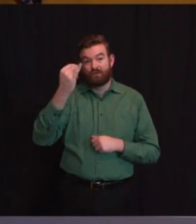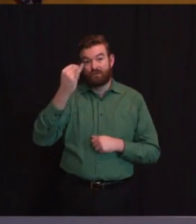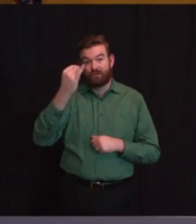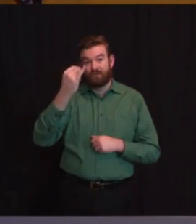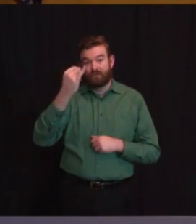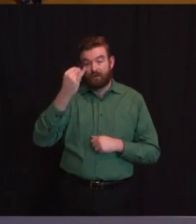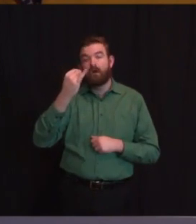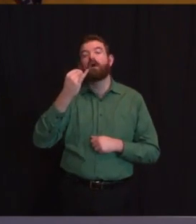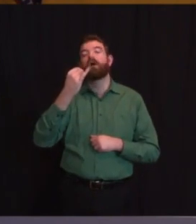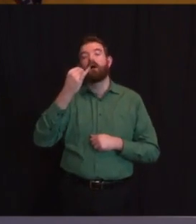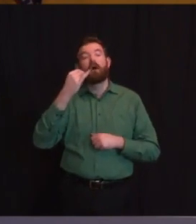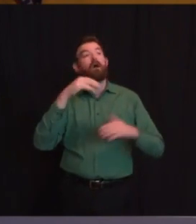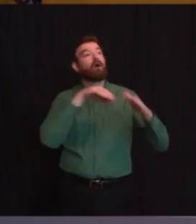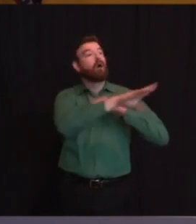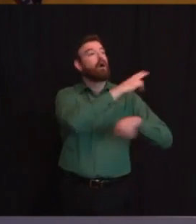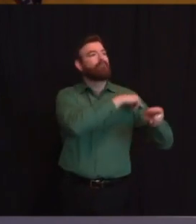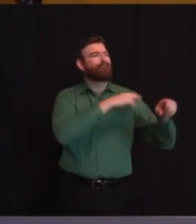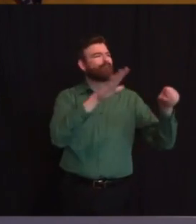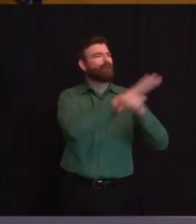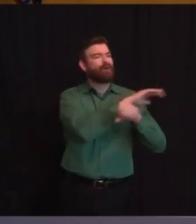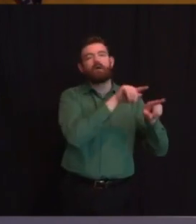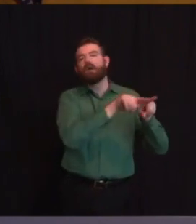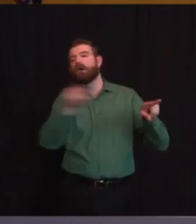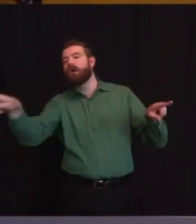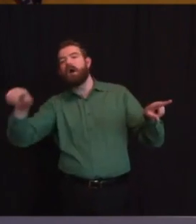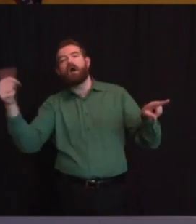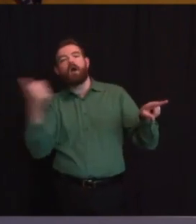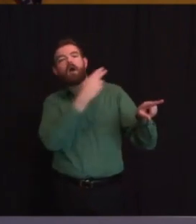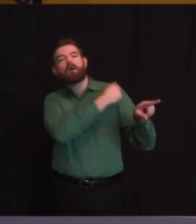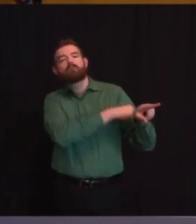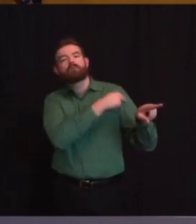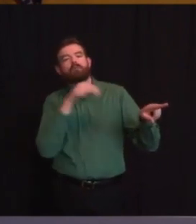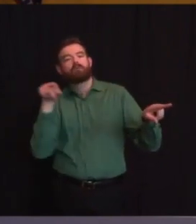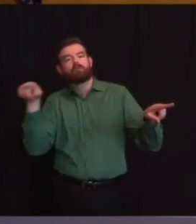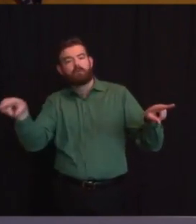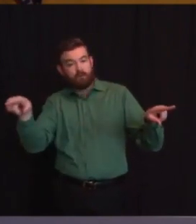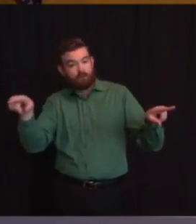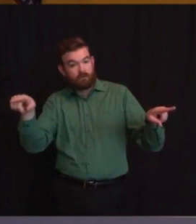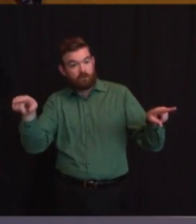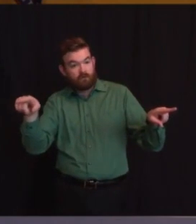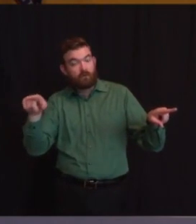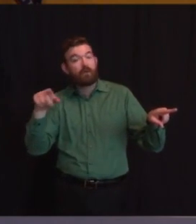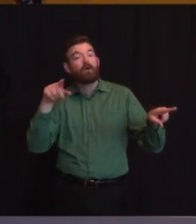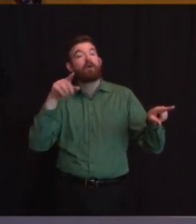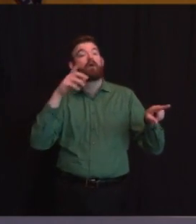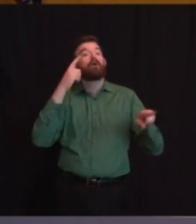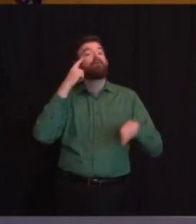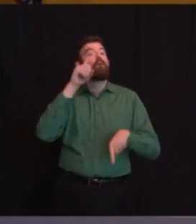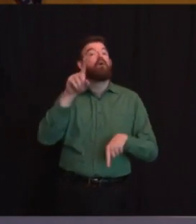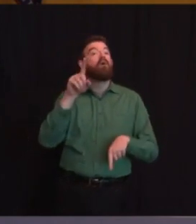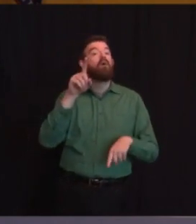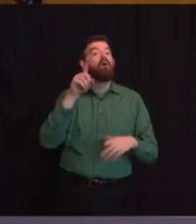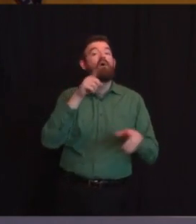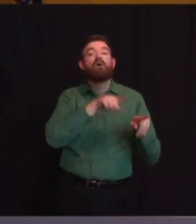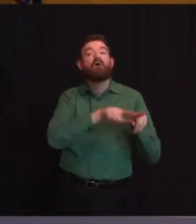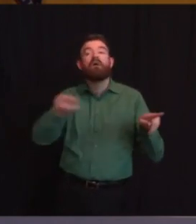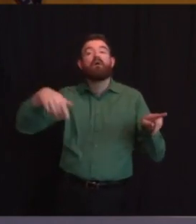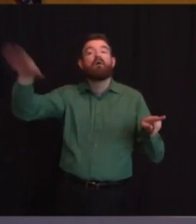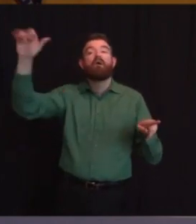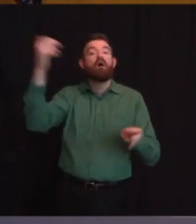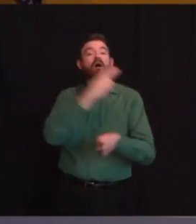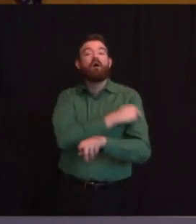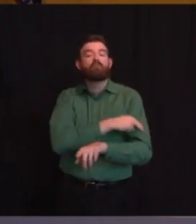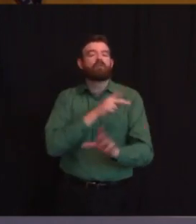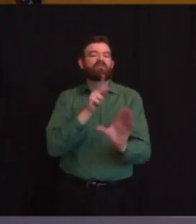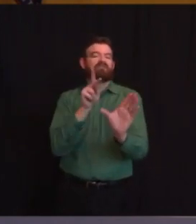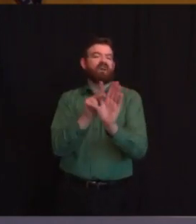it was for psychiatric services only. There are approximately